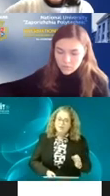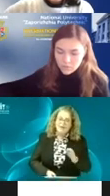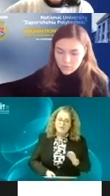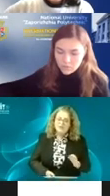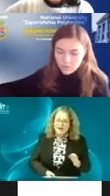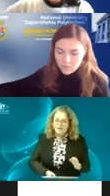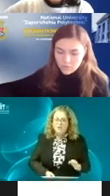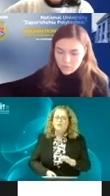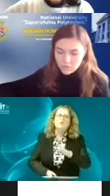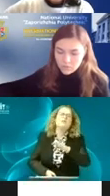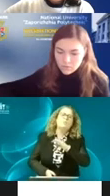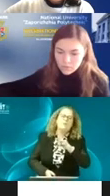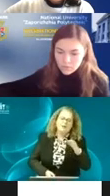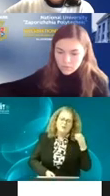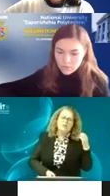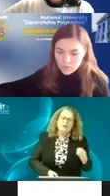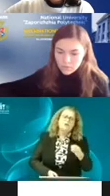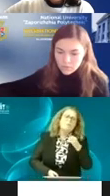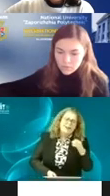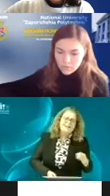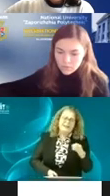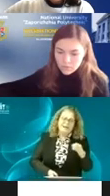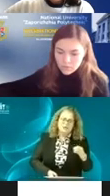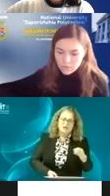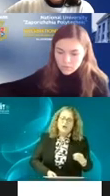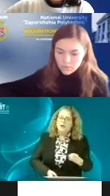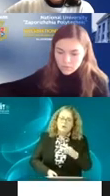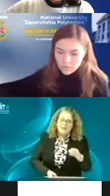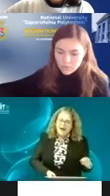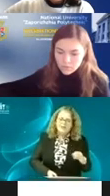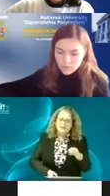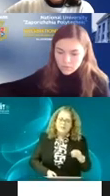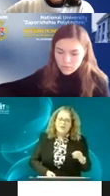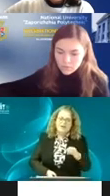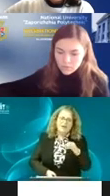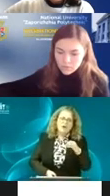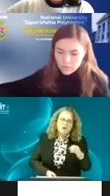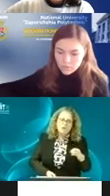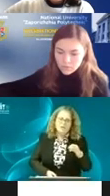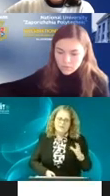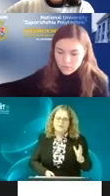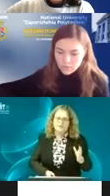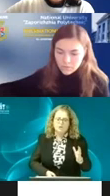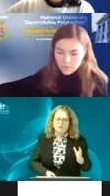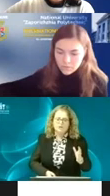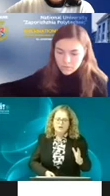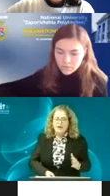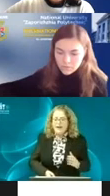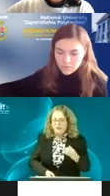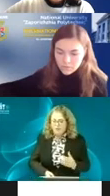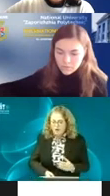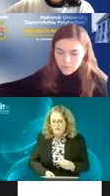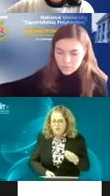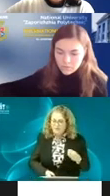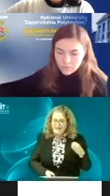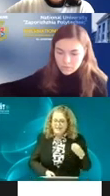to do an interaction which sounds completely natural without even a clue that this is a machine. And